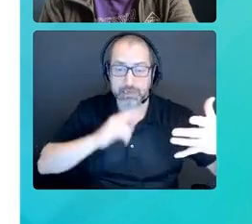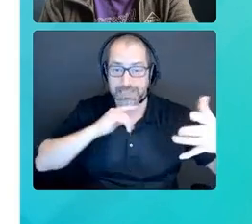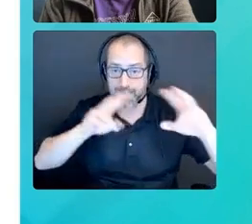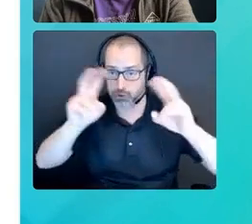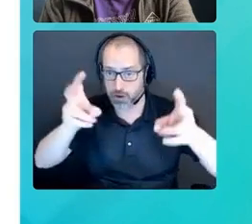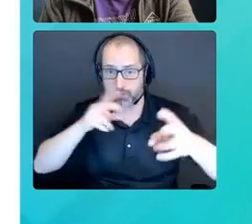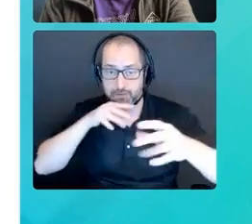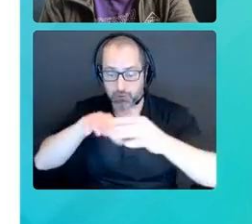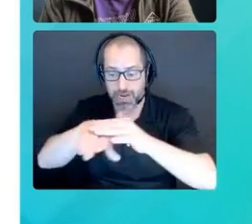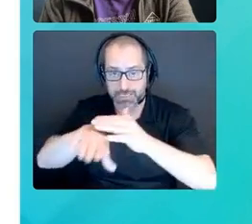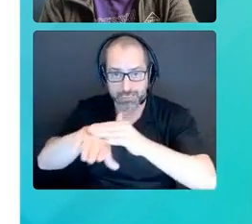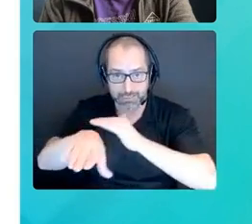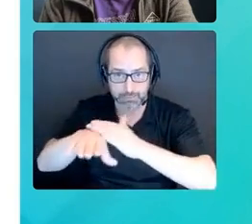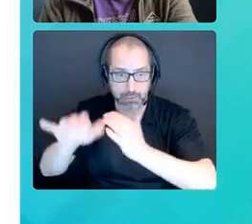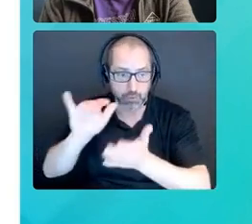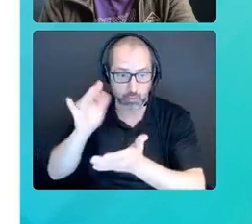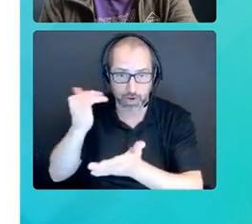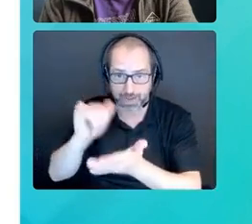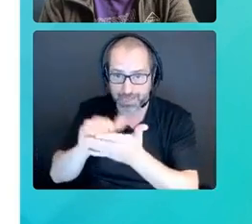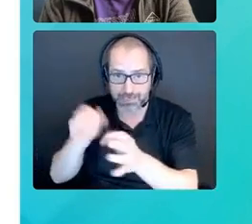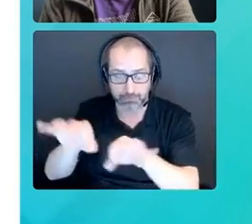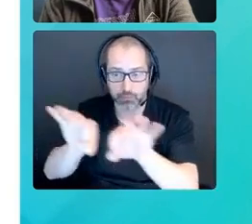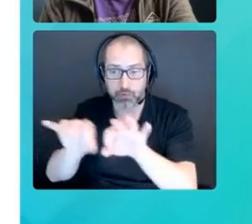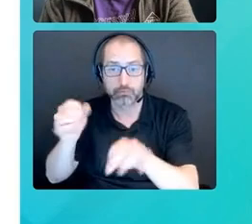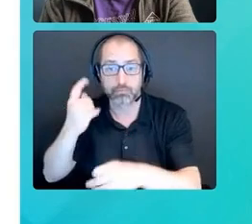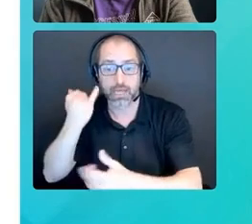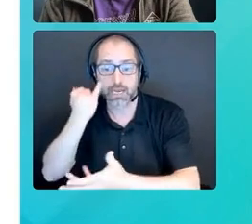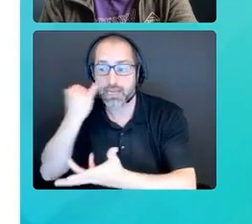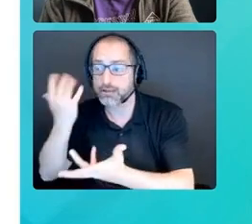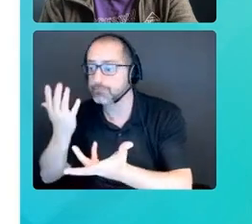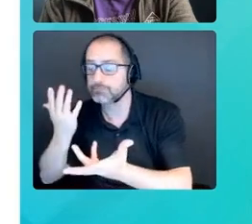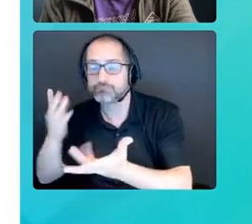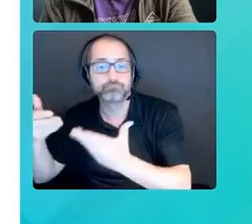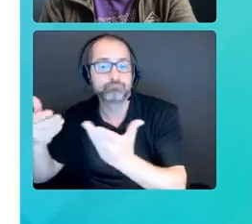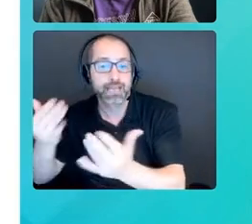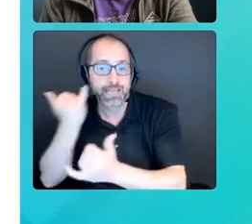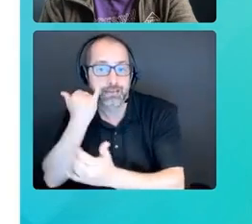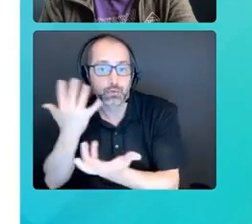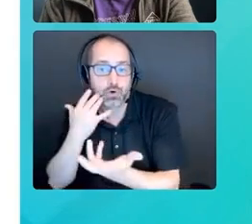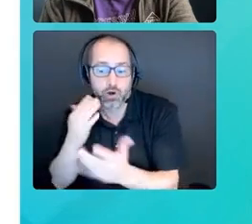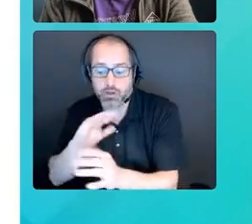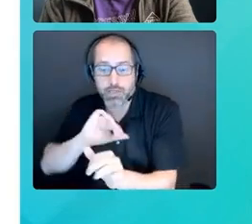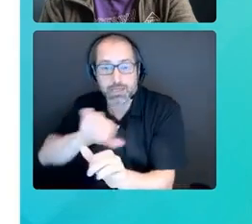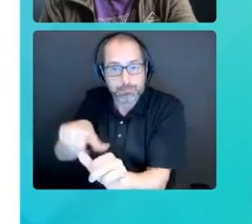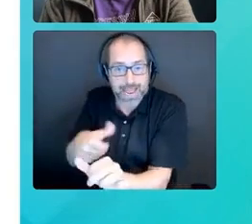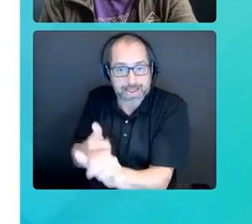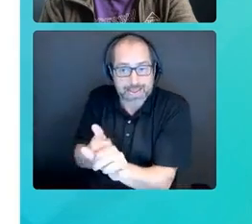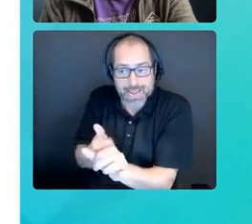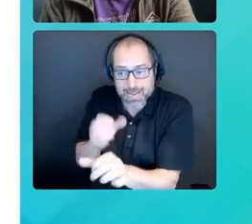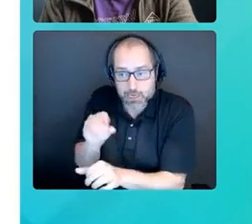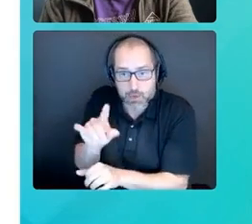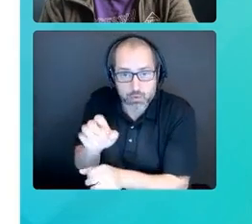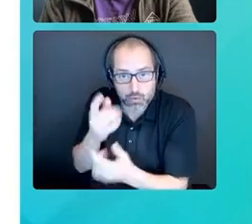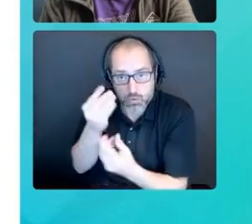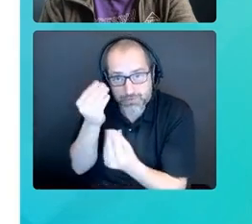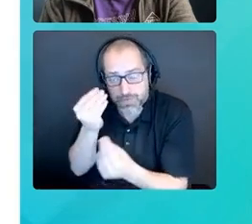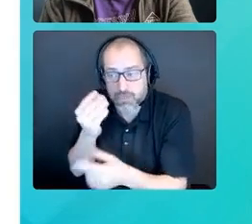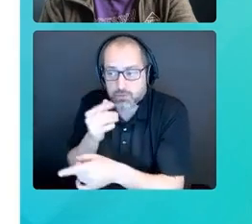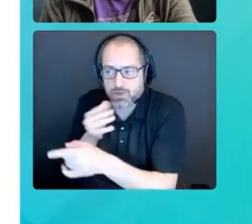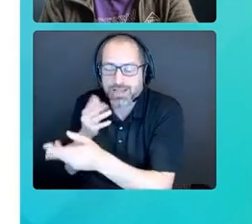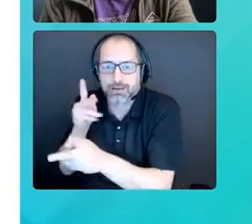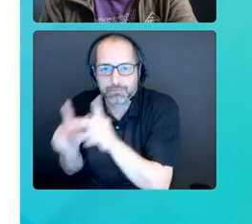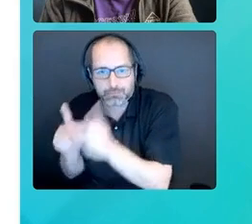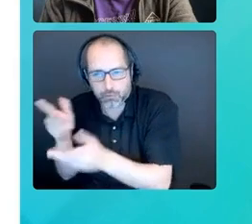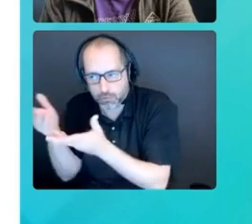it's important, and some suggestions, if you're looking to get into the back end, we'll certainly have some people there who can also be able to speak to you as well